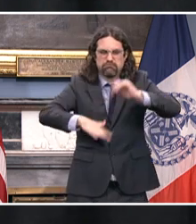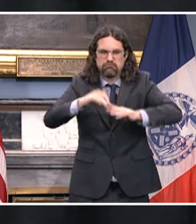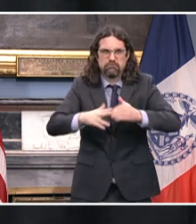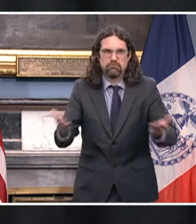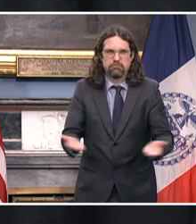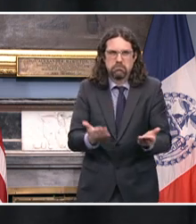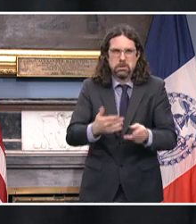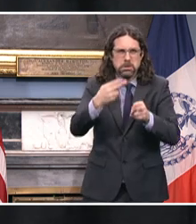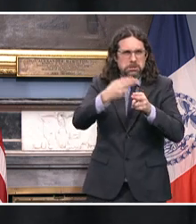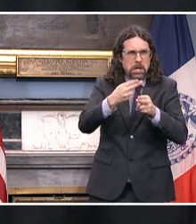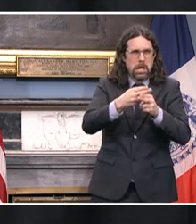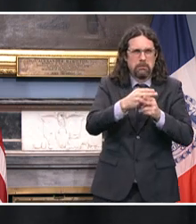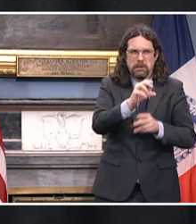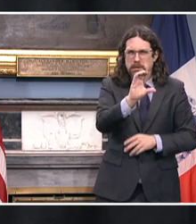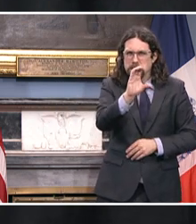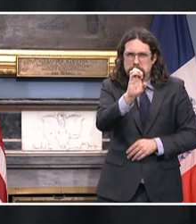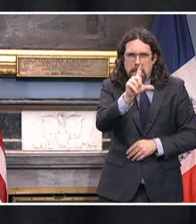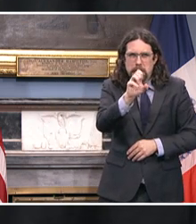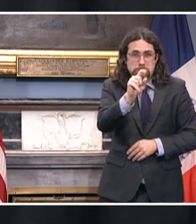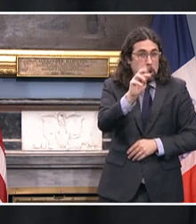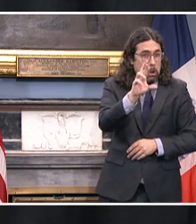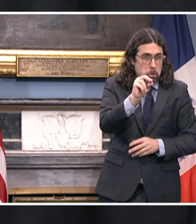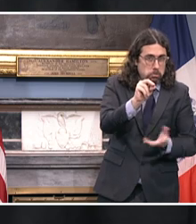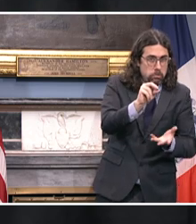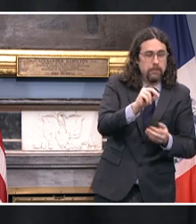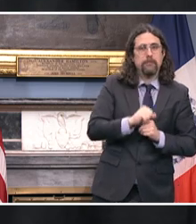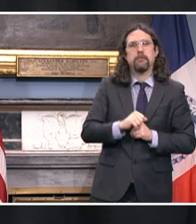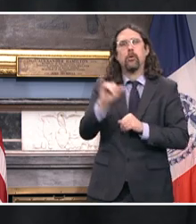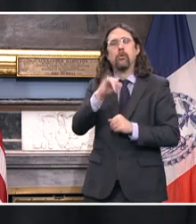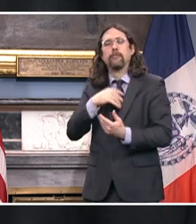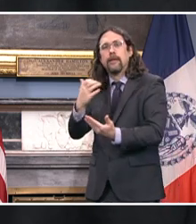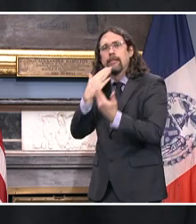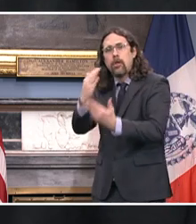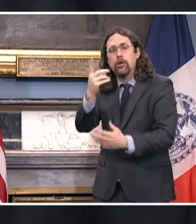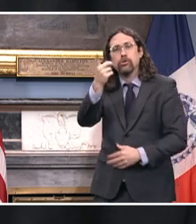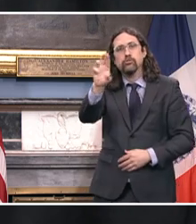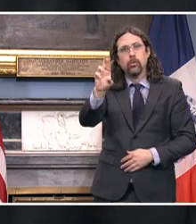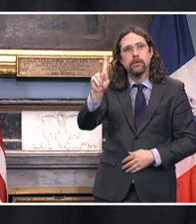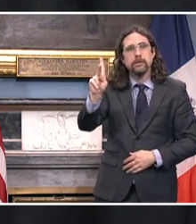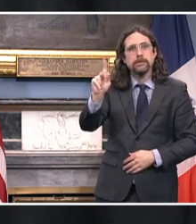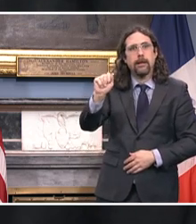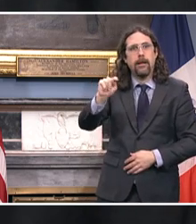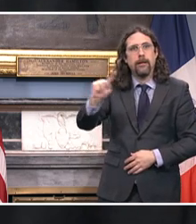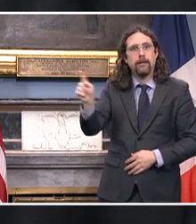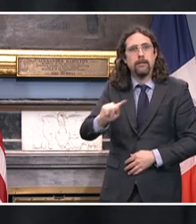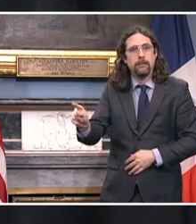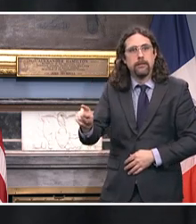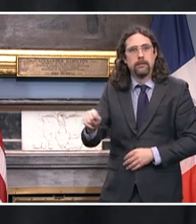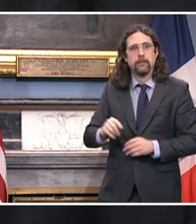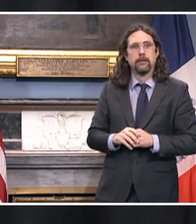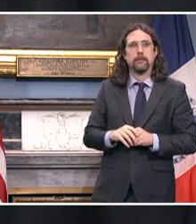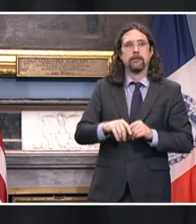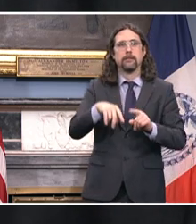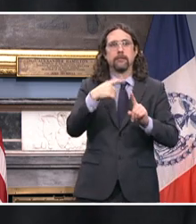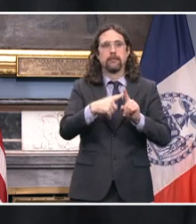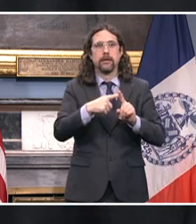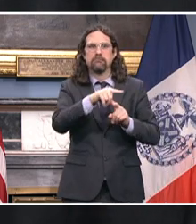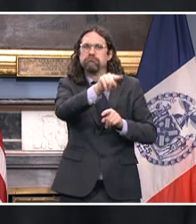and Department of Design and Construction that jumped in here to help make things happen quickly, and they're doing the same at the Brooklyn Cruise Terminal. Thank